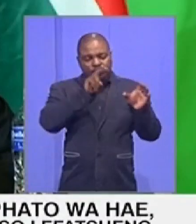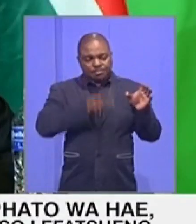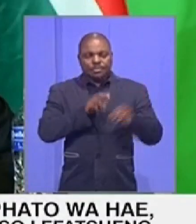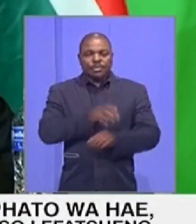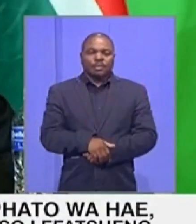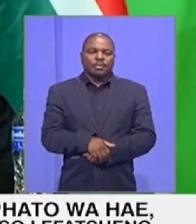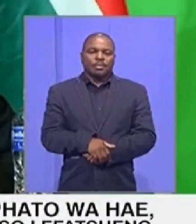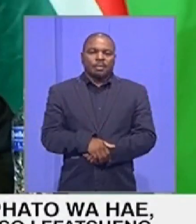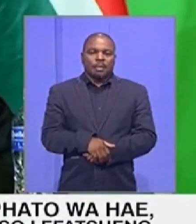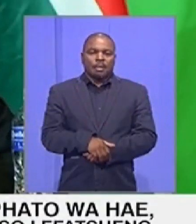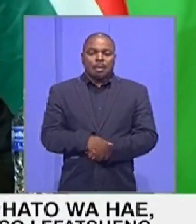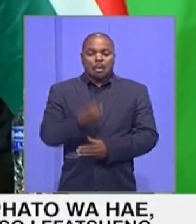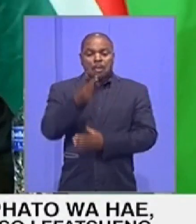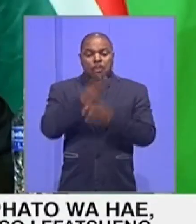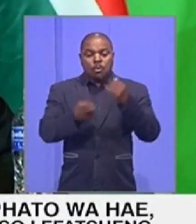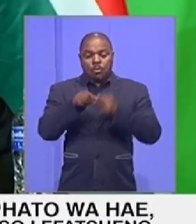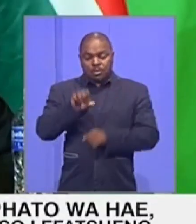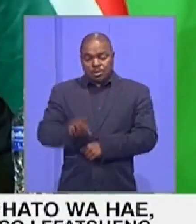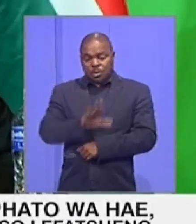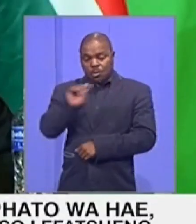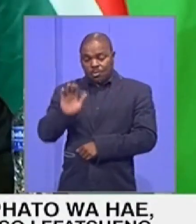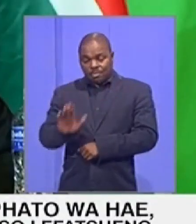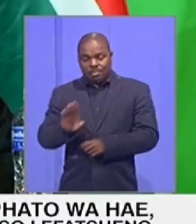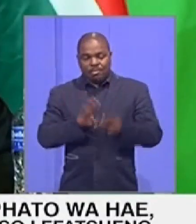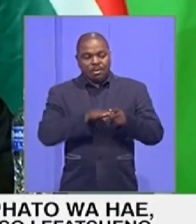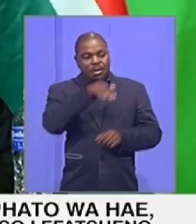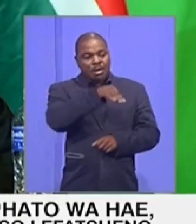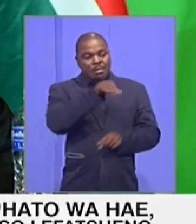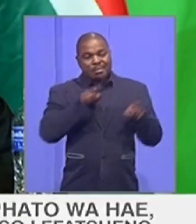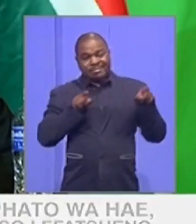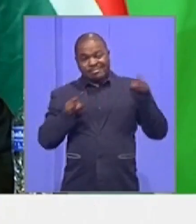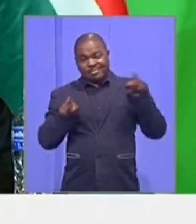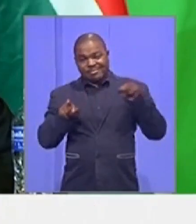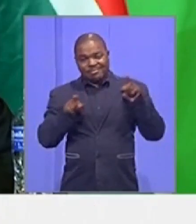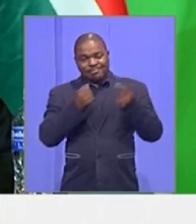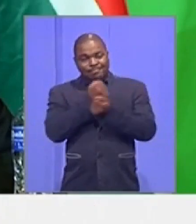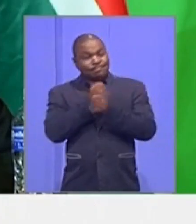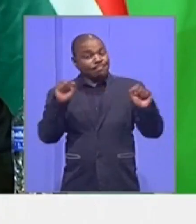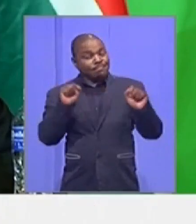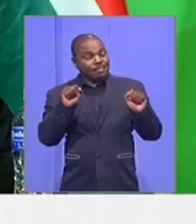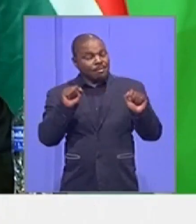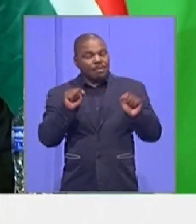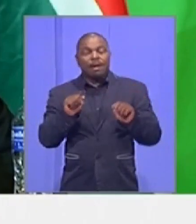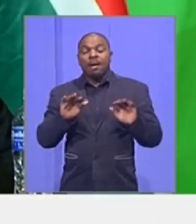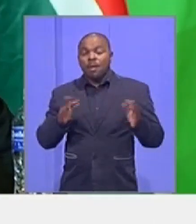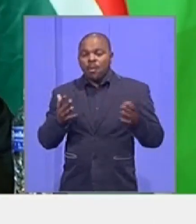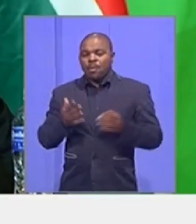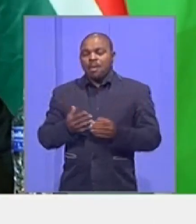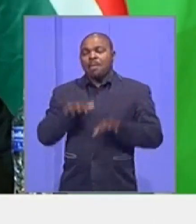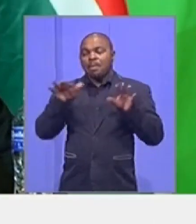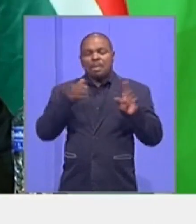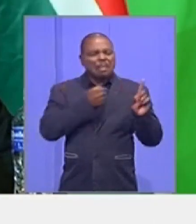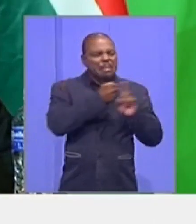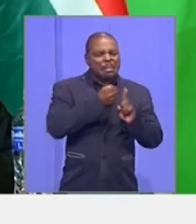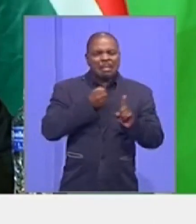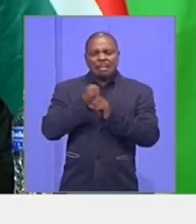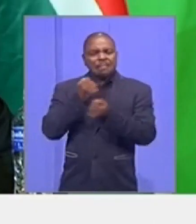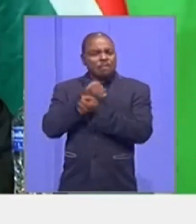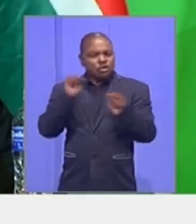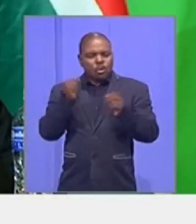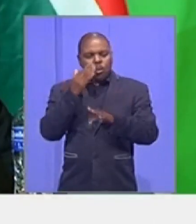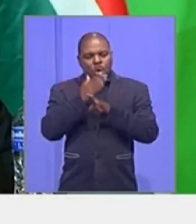emancipation of both South Africa and Namibia. As freedom fighters, we walked hand in hand and